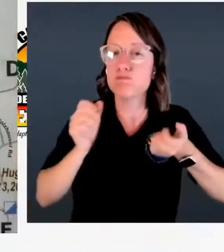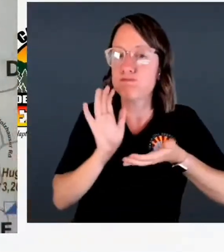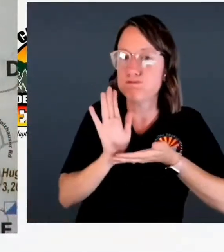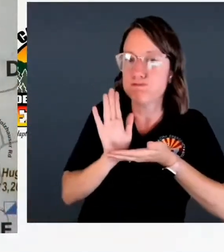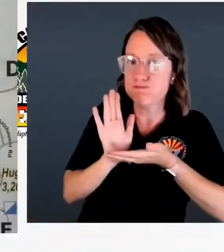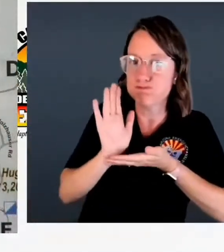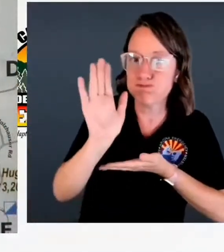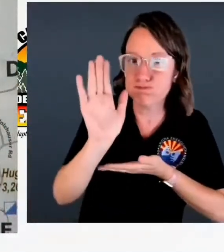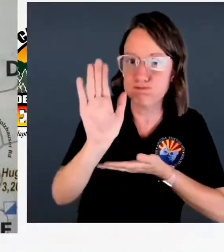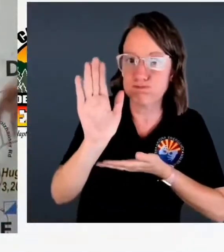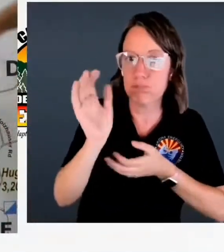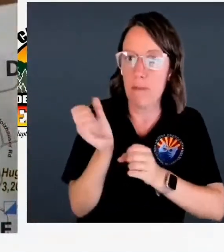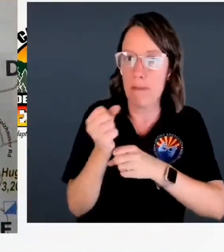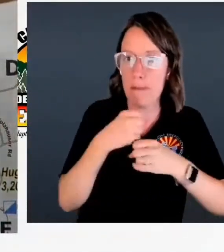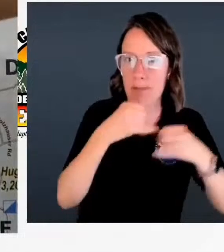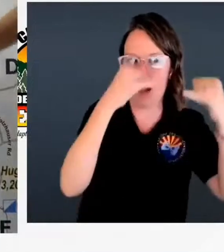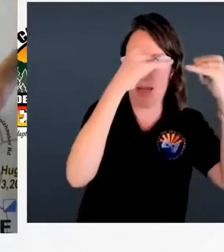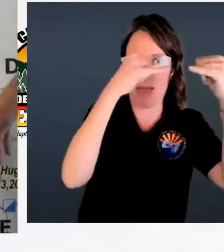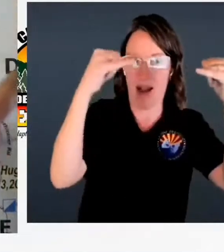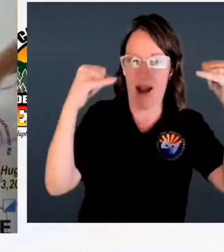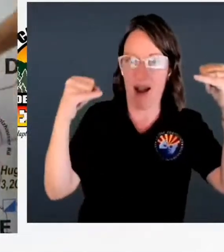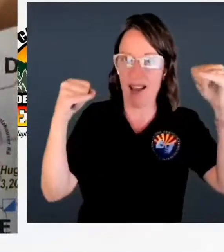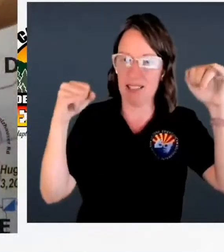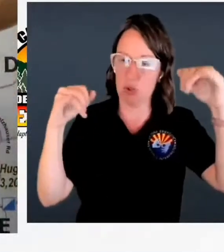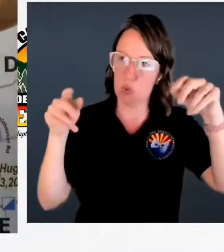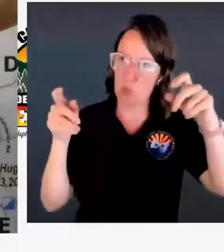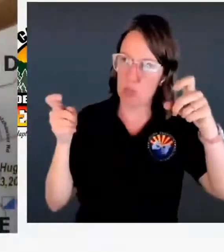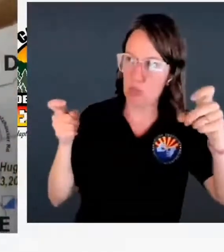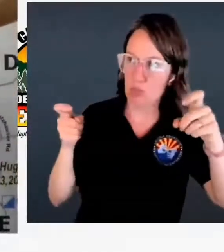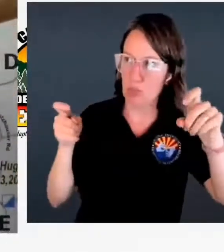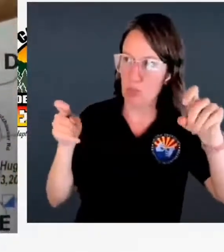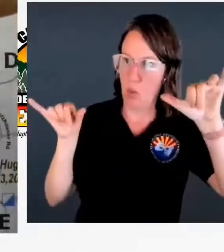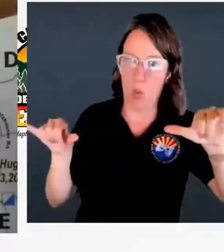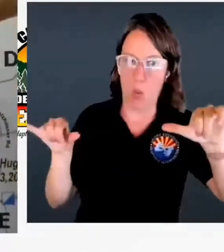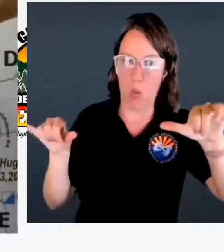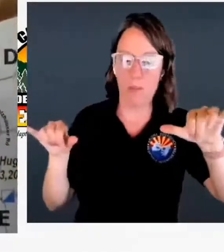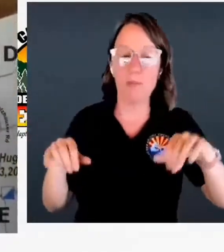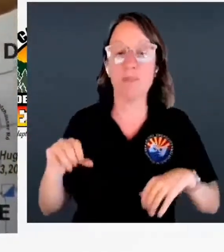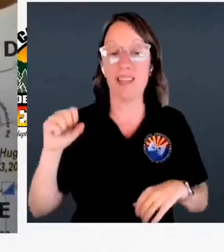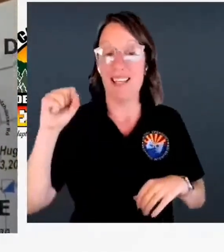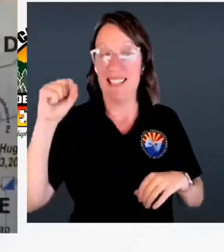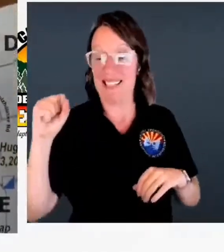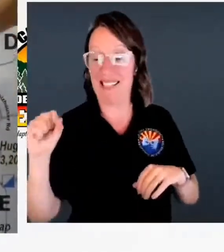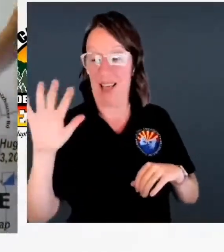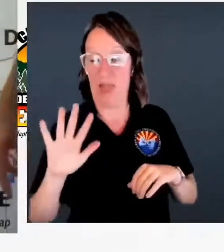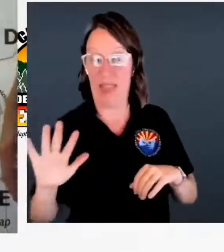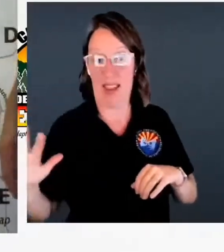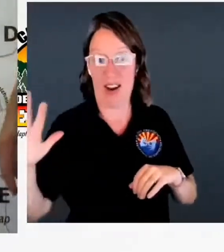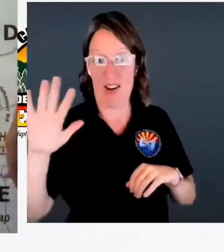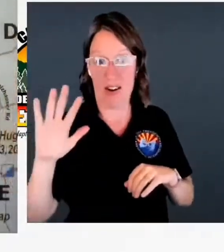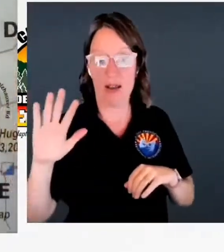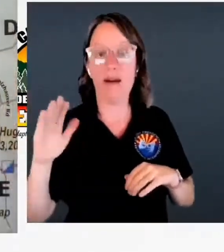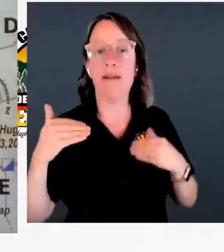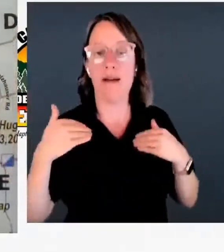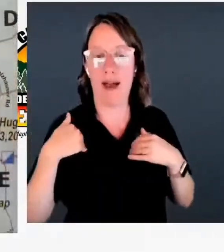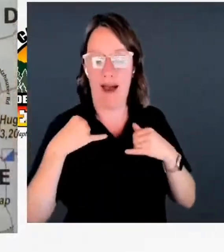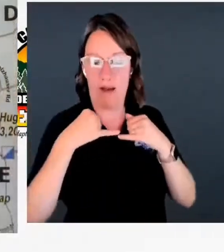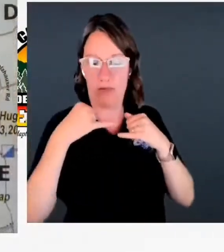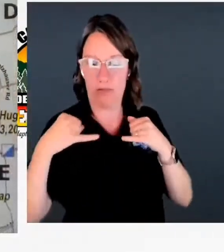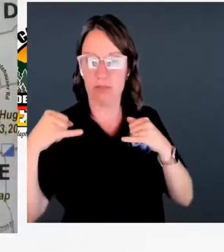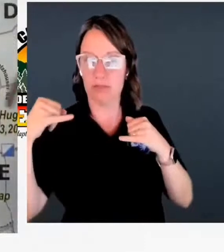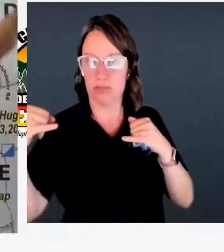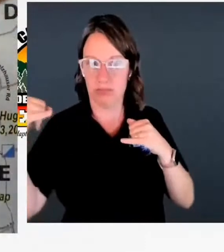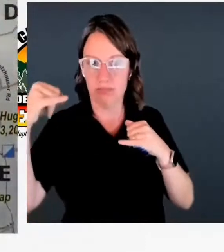and Mill Creek. On the south of Kidder Creek, we have our containment line out here, just on the ridge system south of Kidder